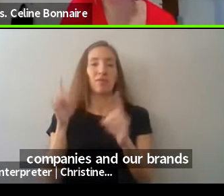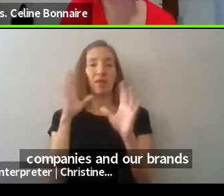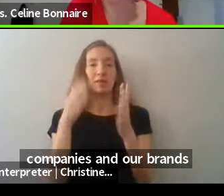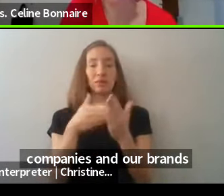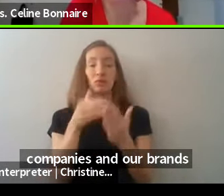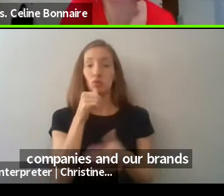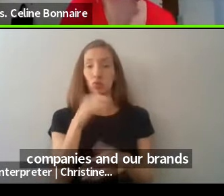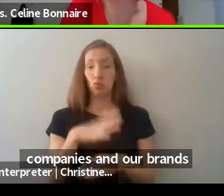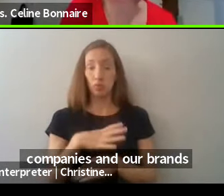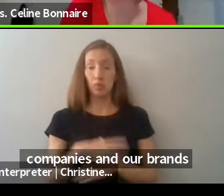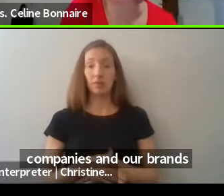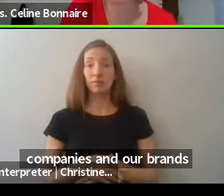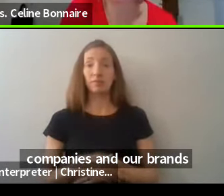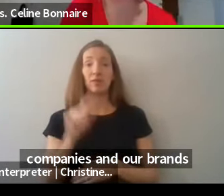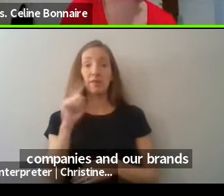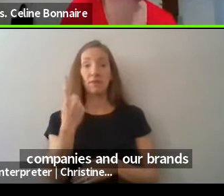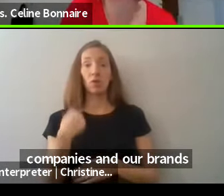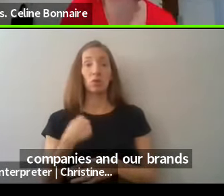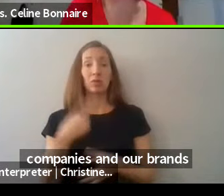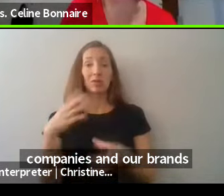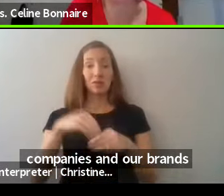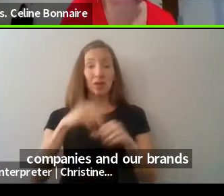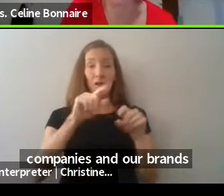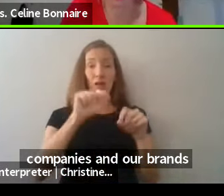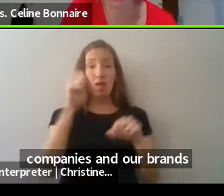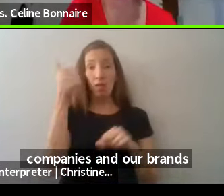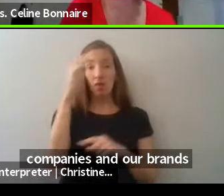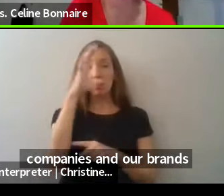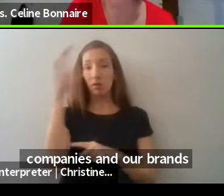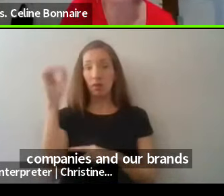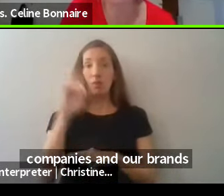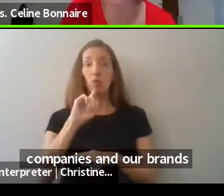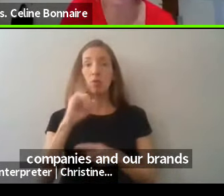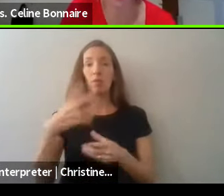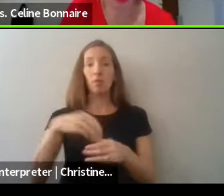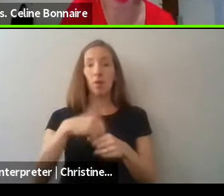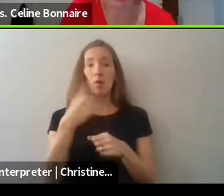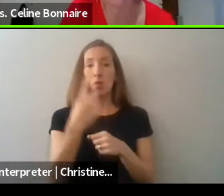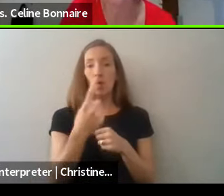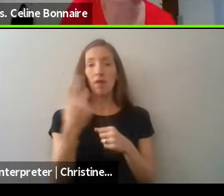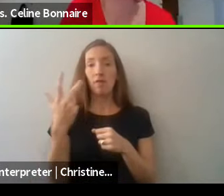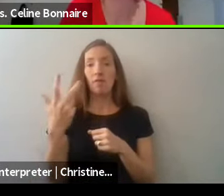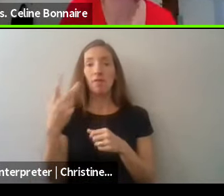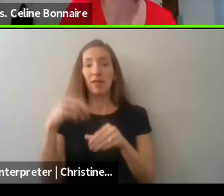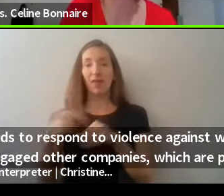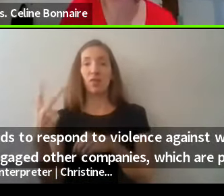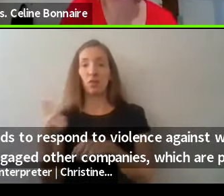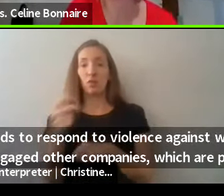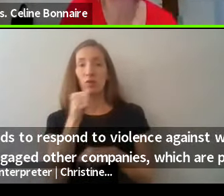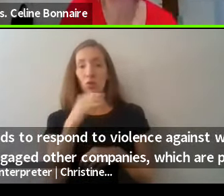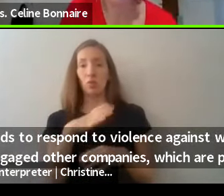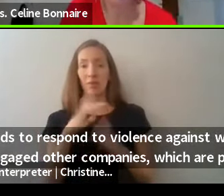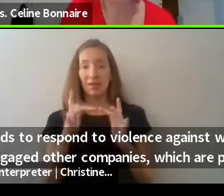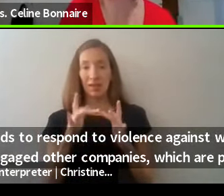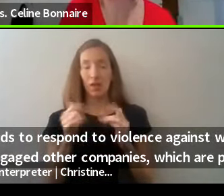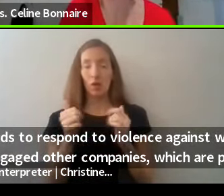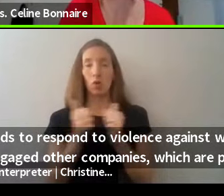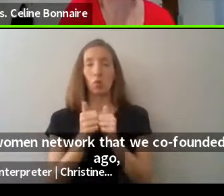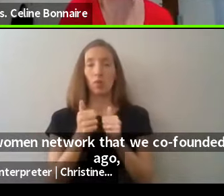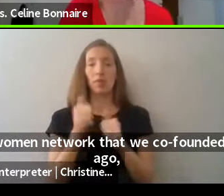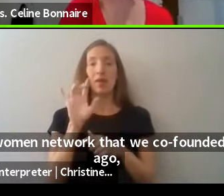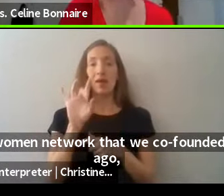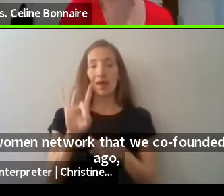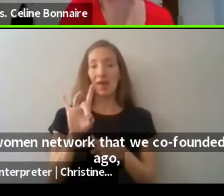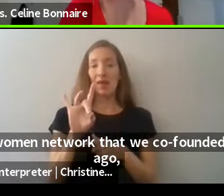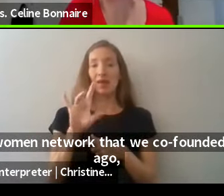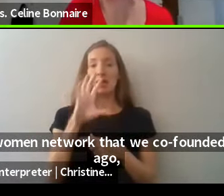the 1 in 3 women network that we co-funded 3 years ago with 8 companies to raise awareness